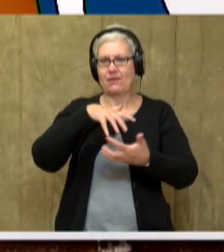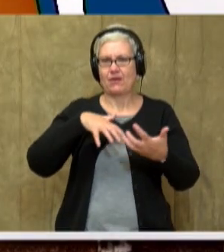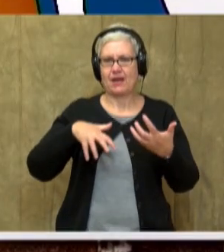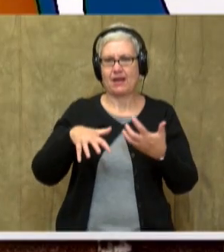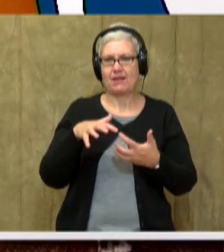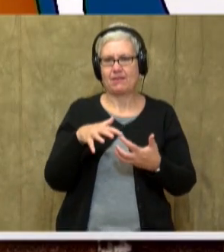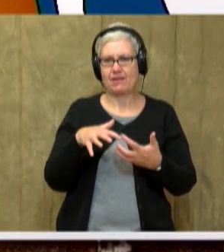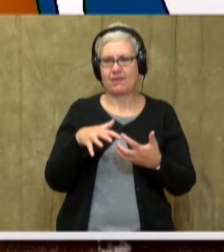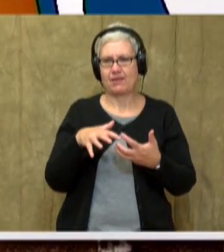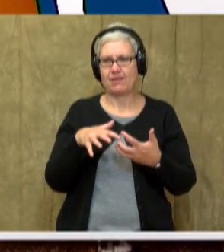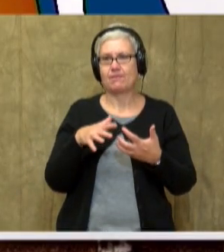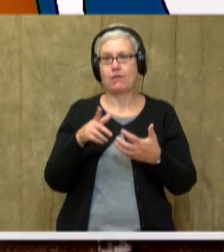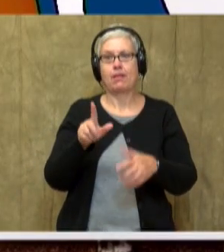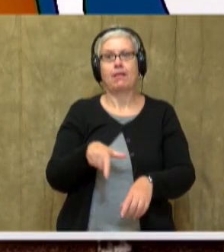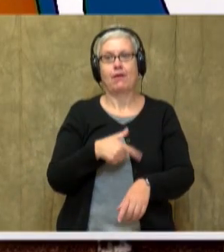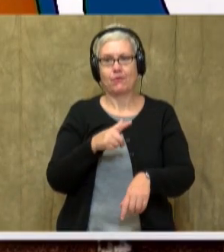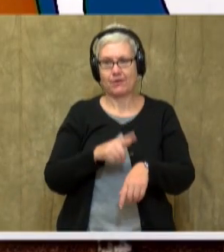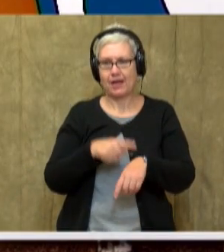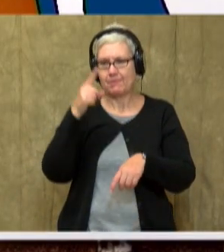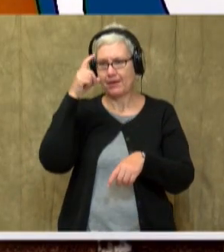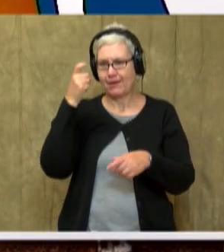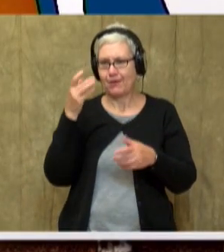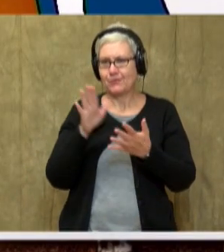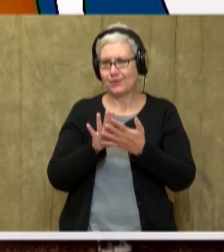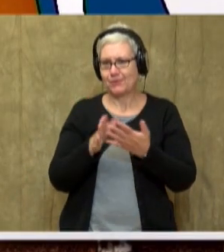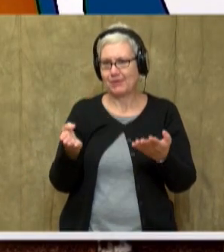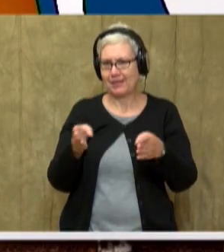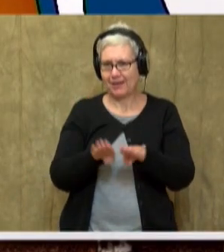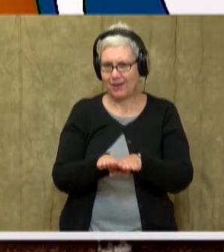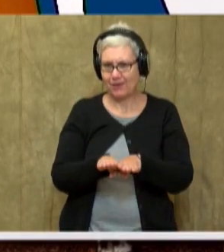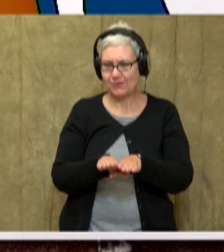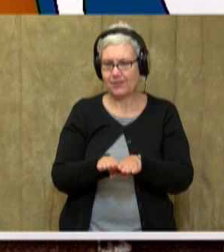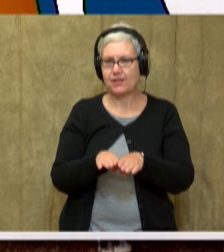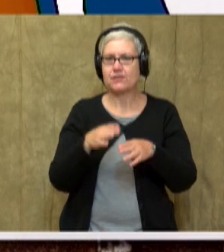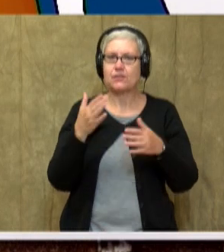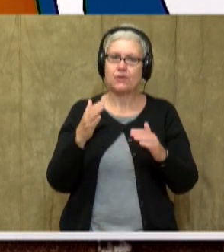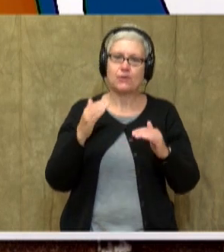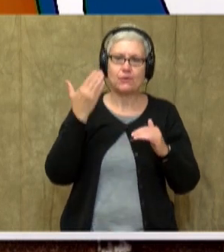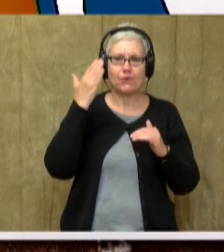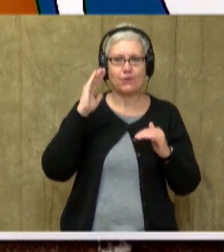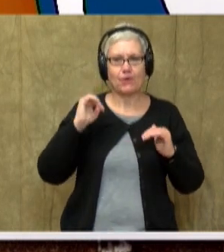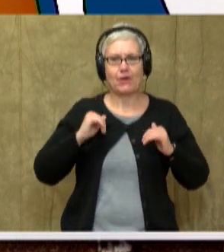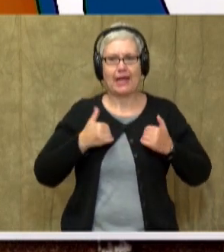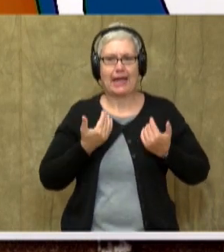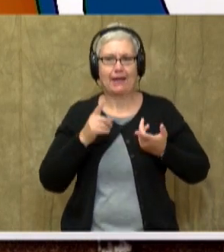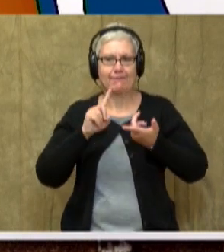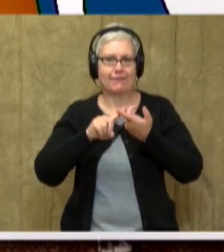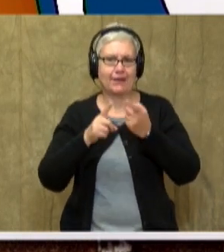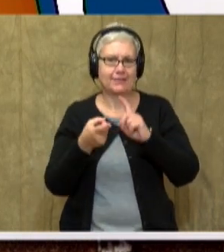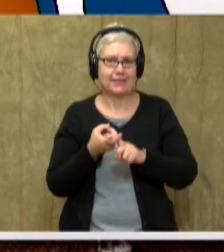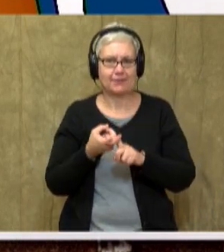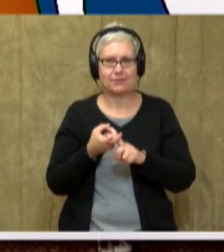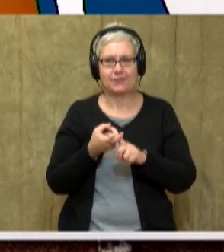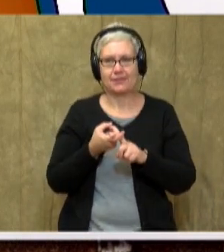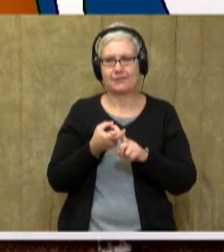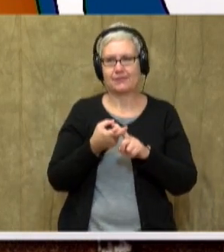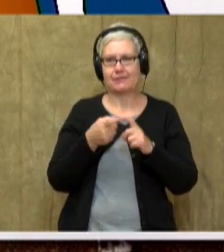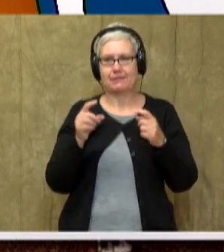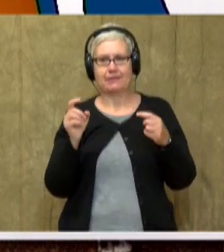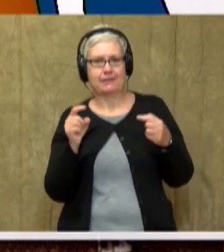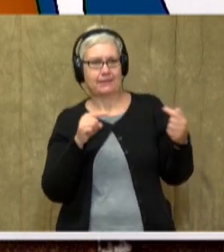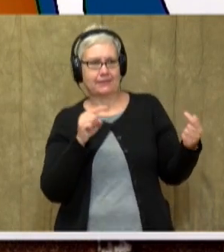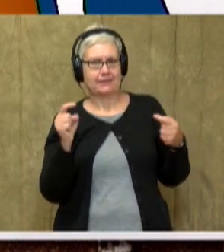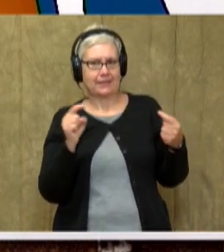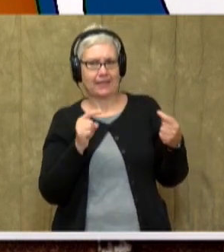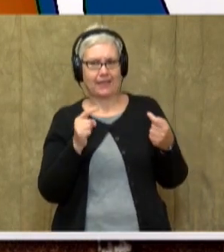students for quite a while. So you may not be sure how those friendships are going to, how those friends are going to react once you get